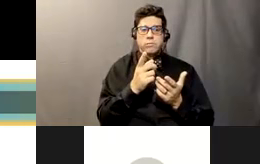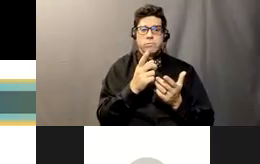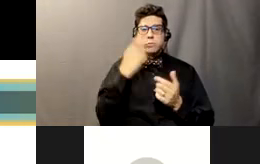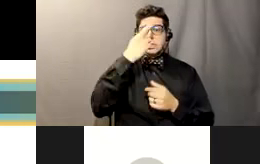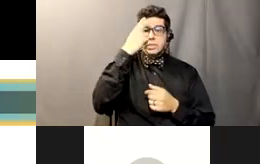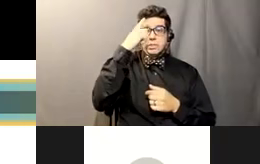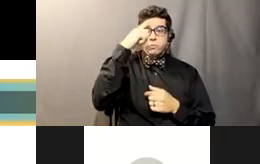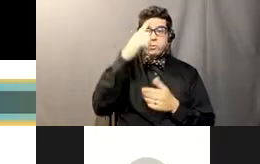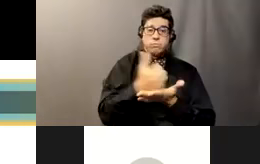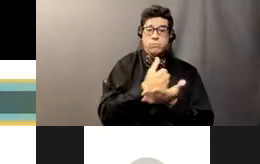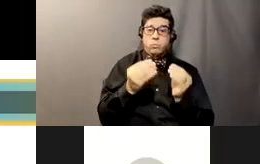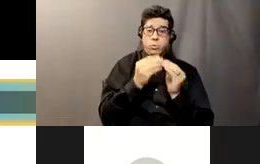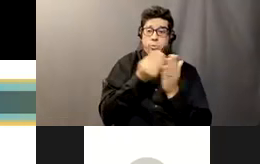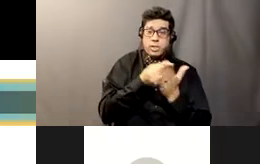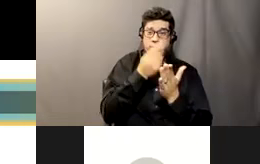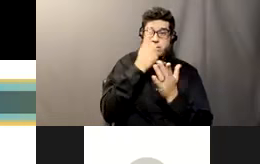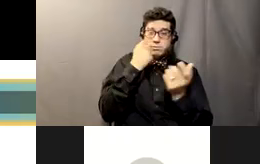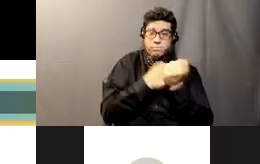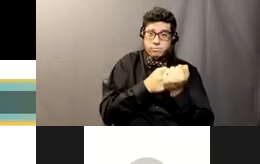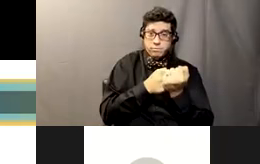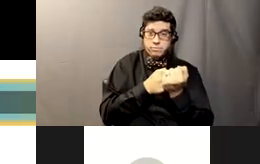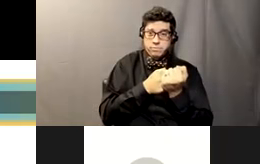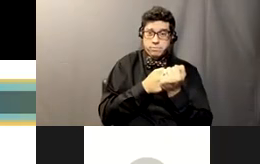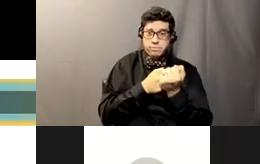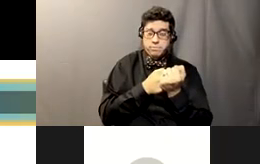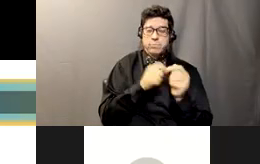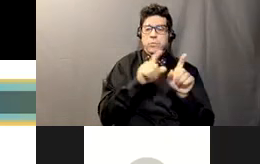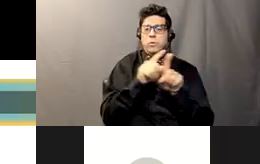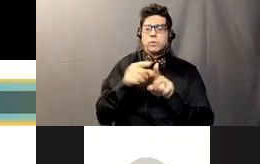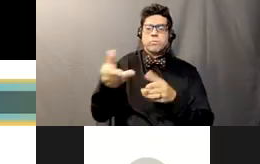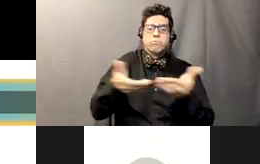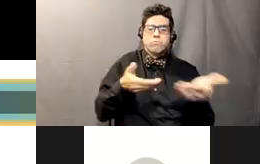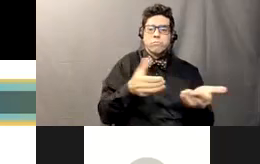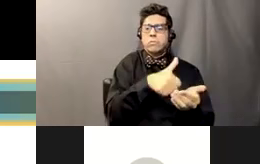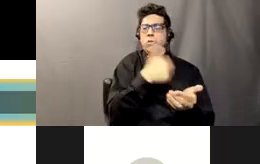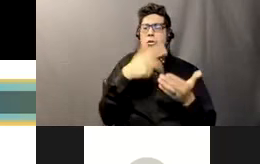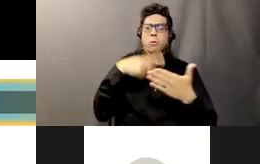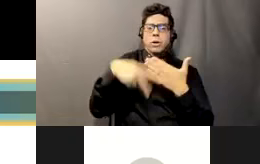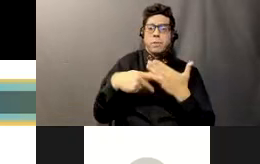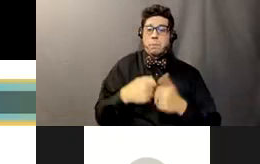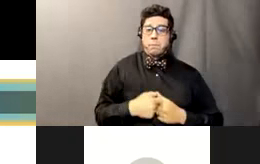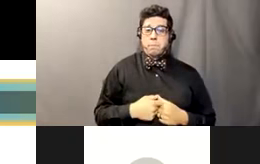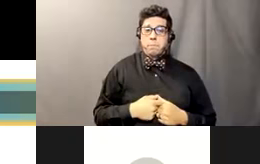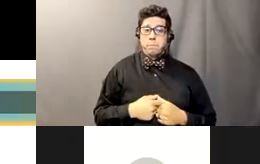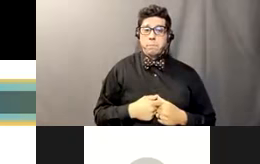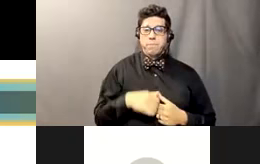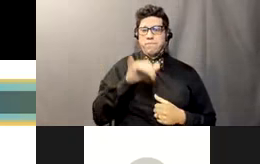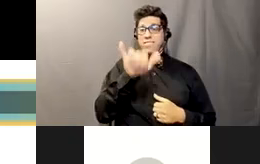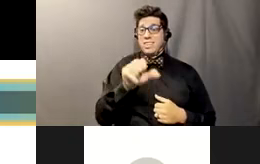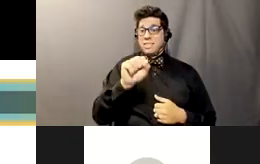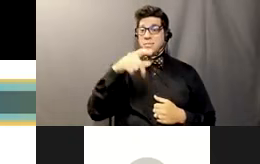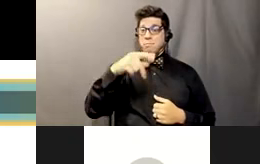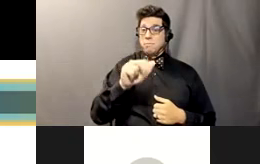or justification for bringing in other types of programs. So that is the SPARE